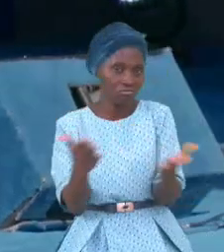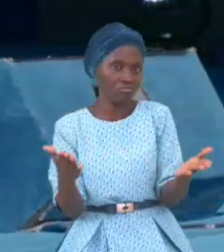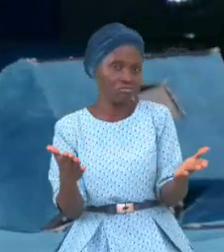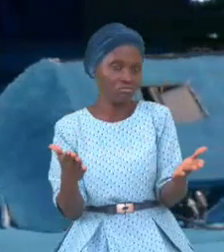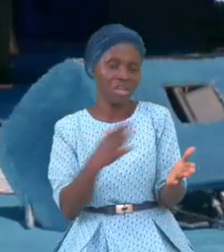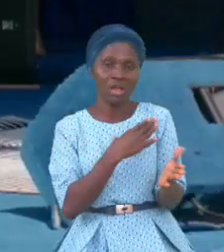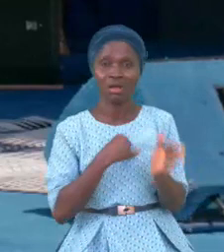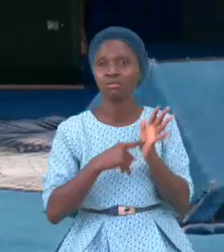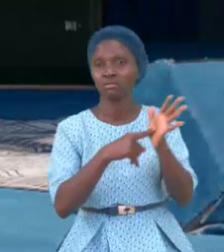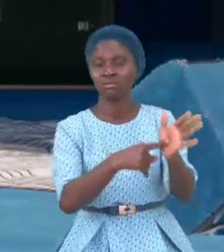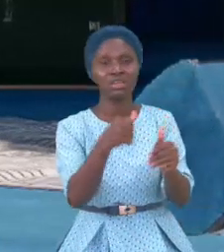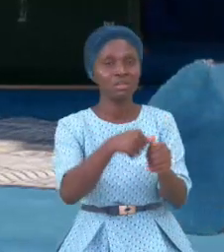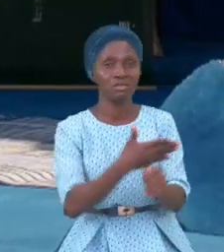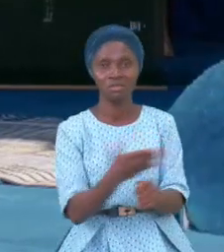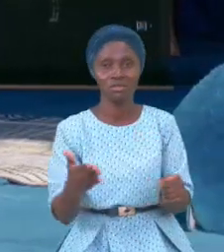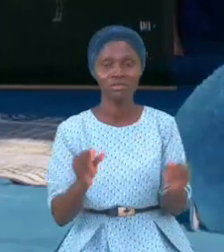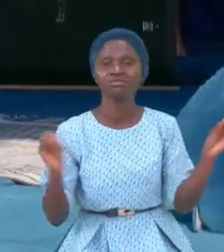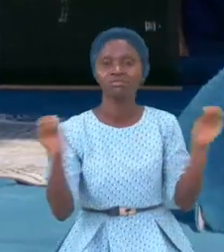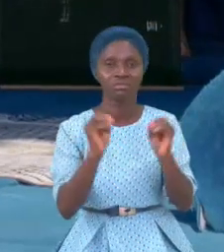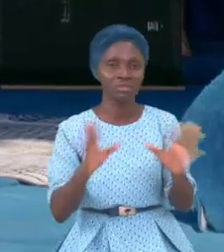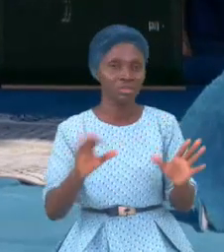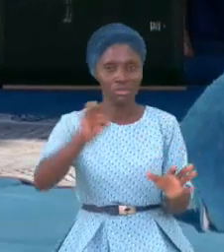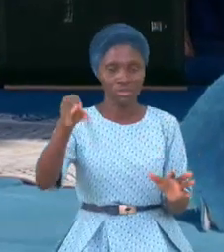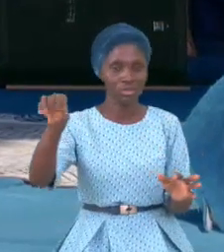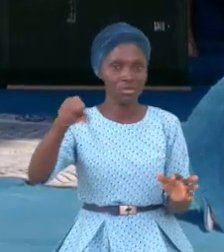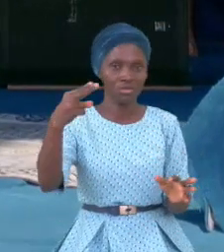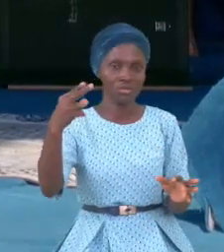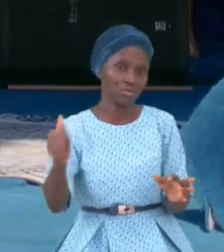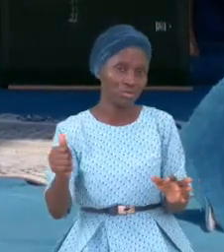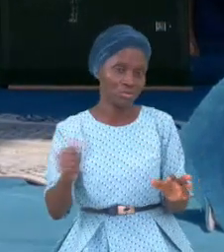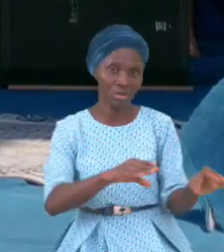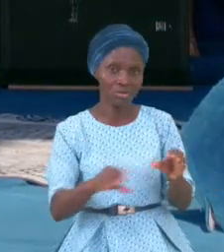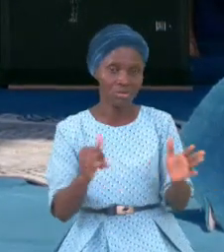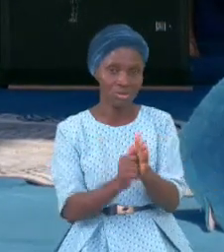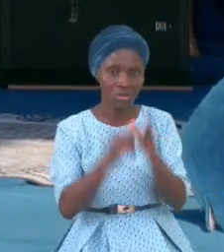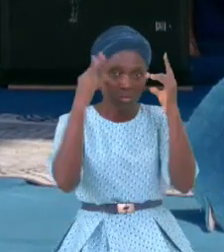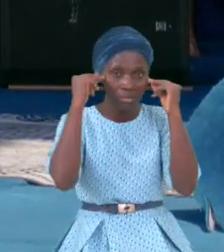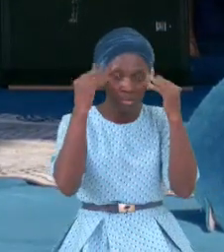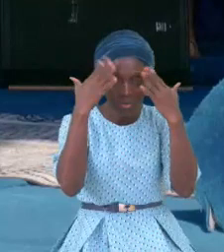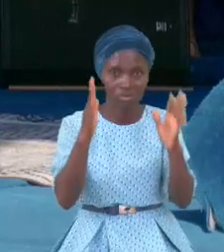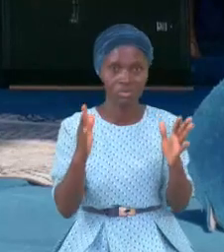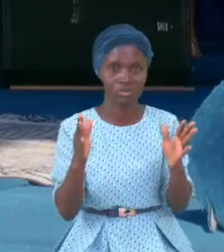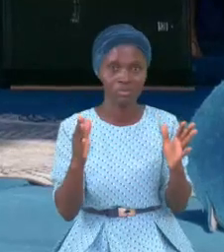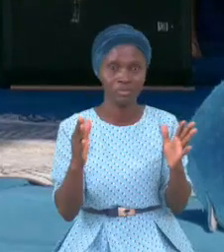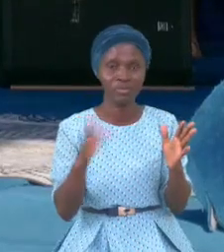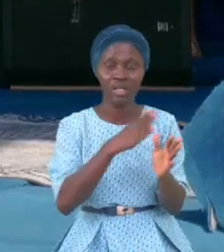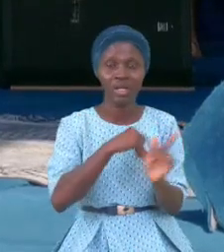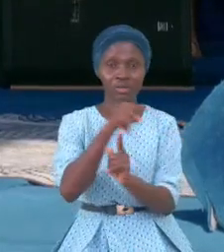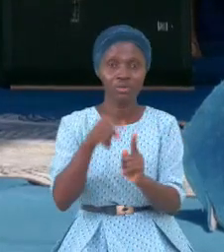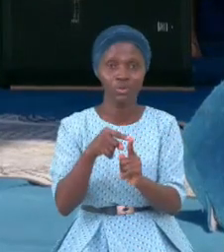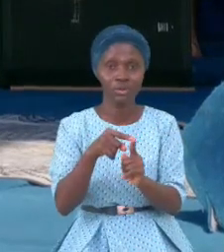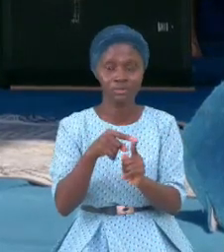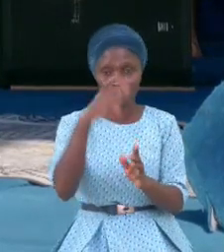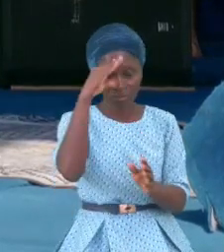nothing Joshua was doing that Moses did not know. And when they went to spy out